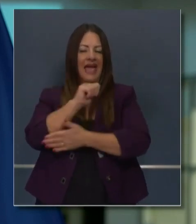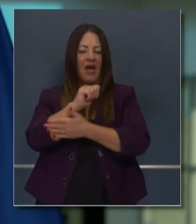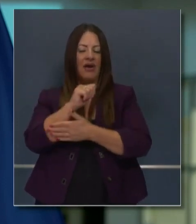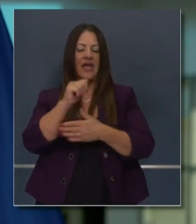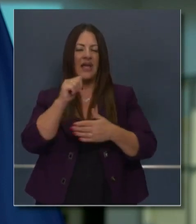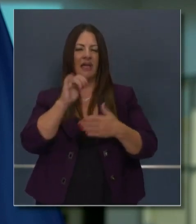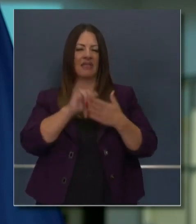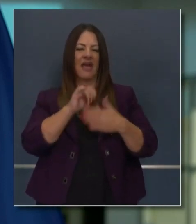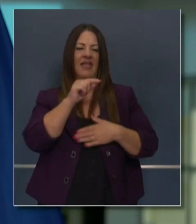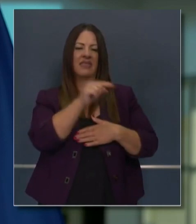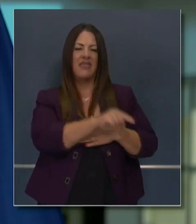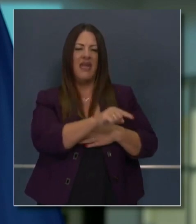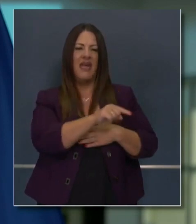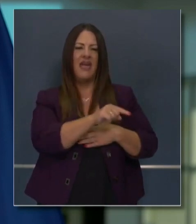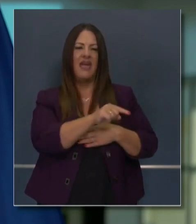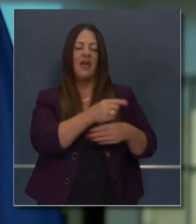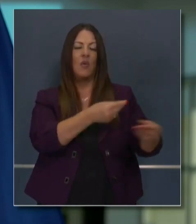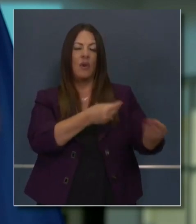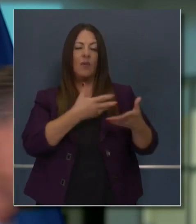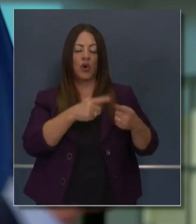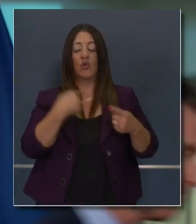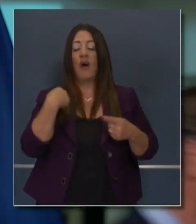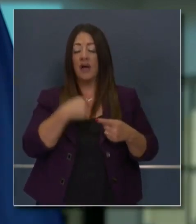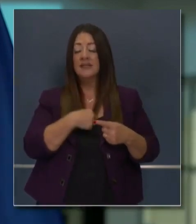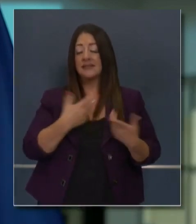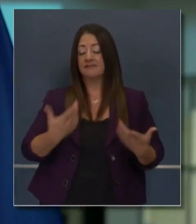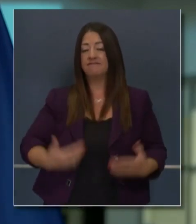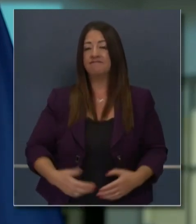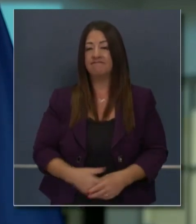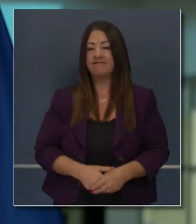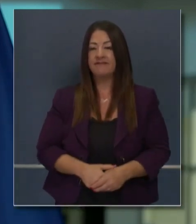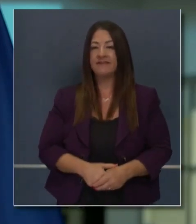reporting that we were able to update.